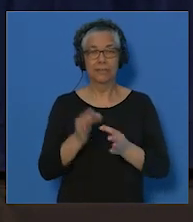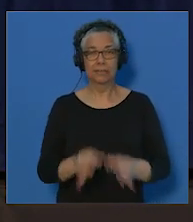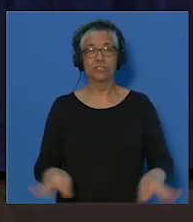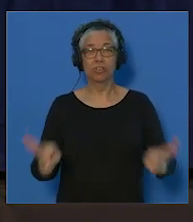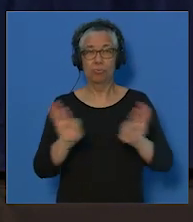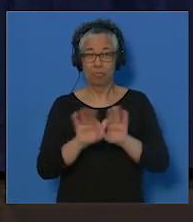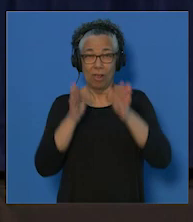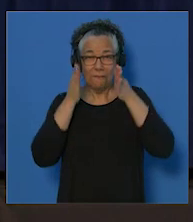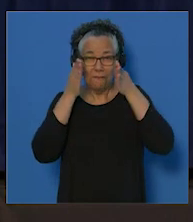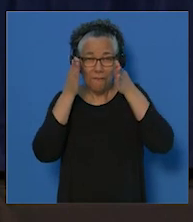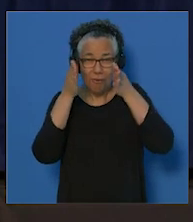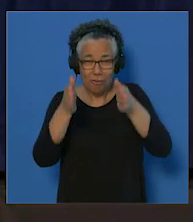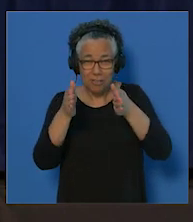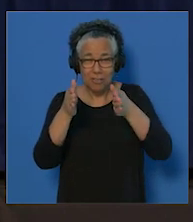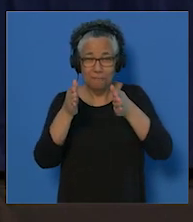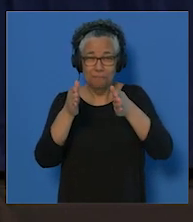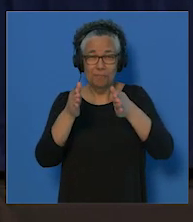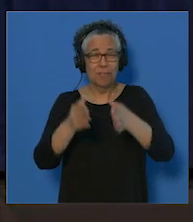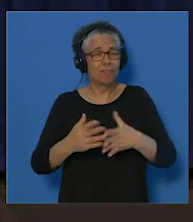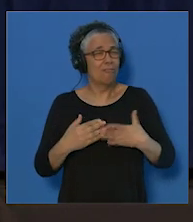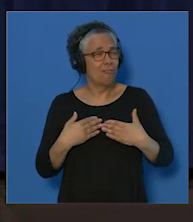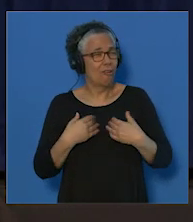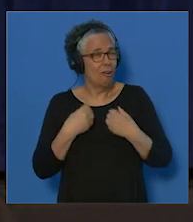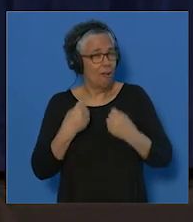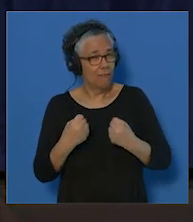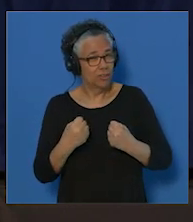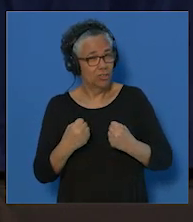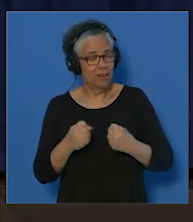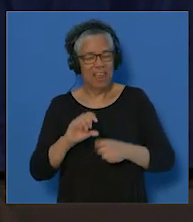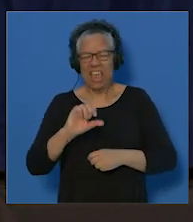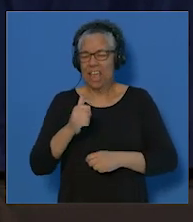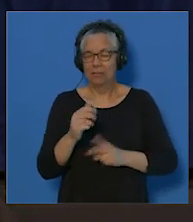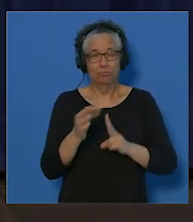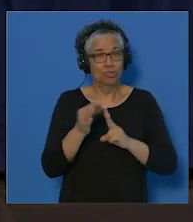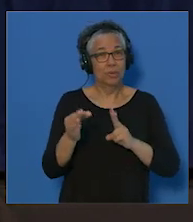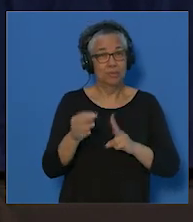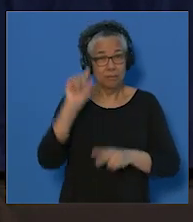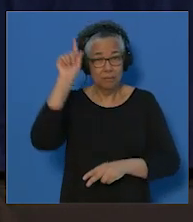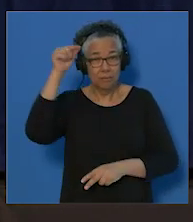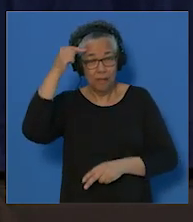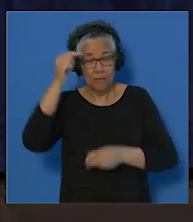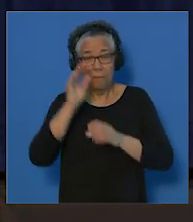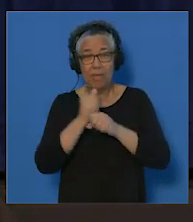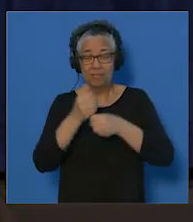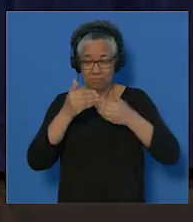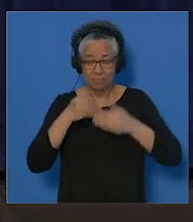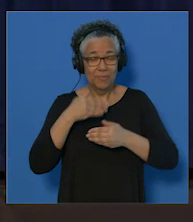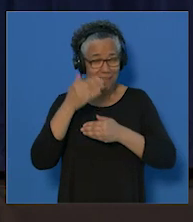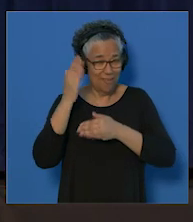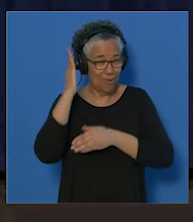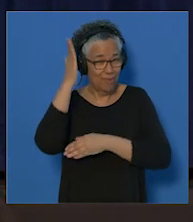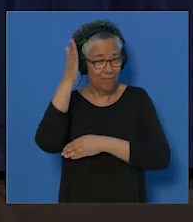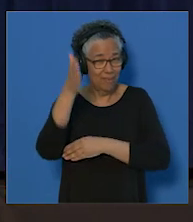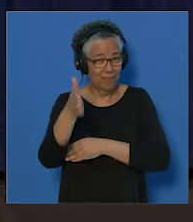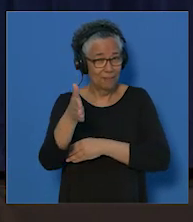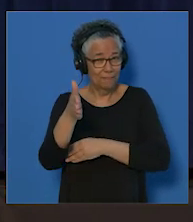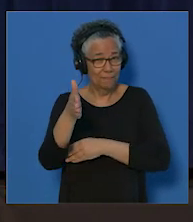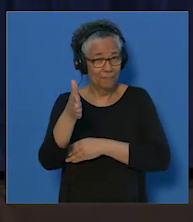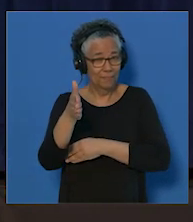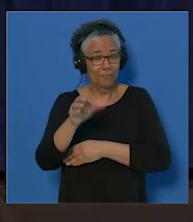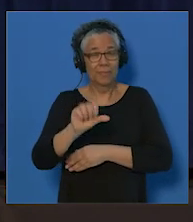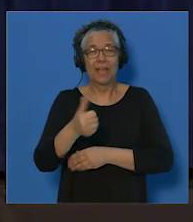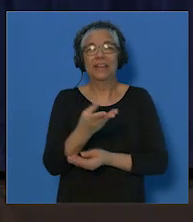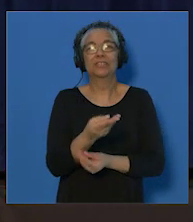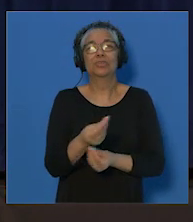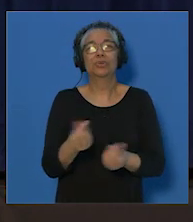focus driving that level of confidence in any choice that the government makes going forward. Any solution that we